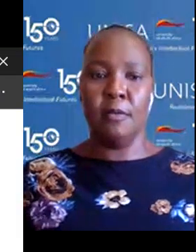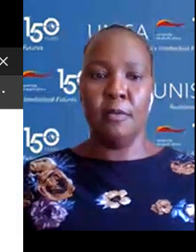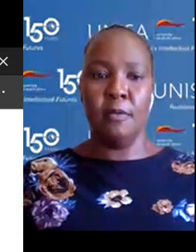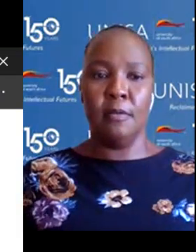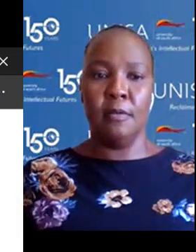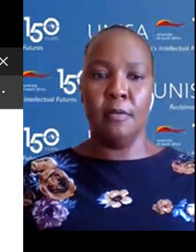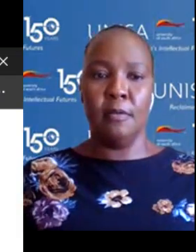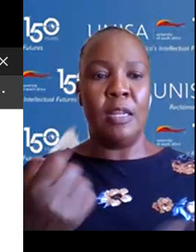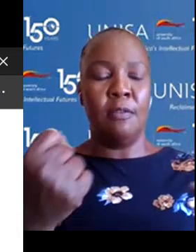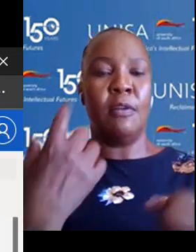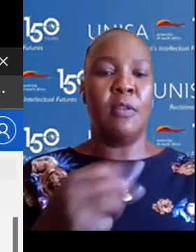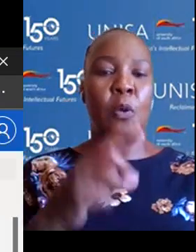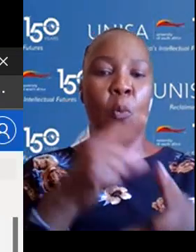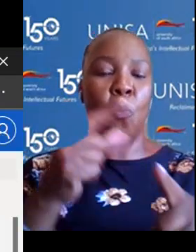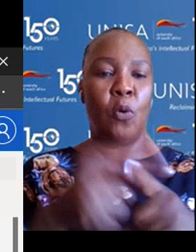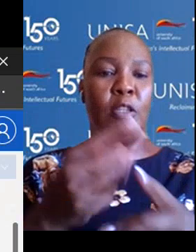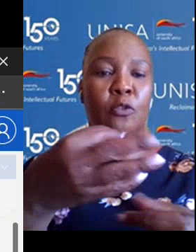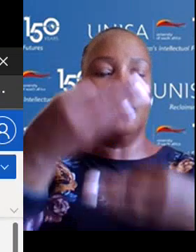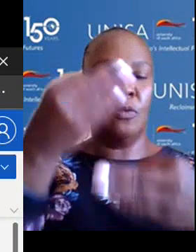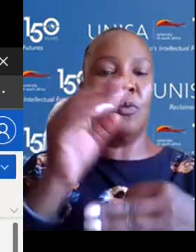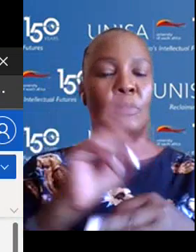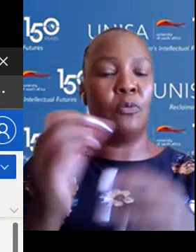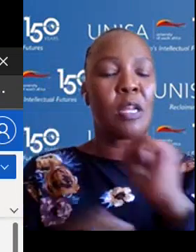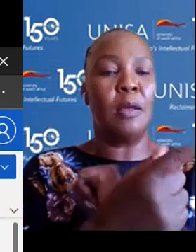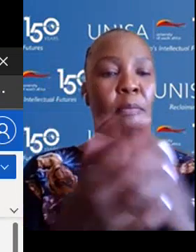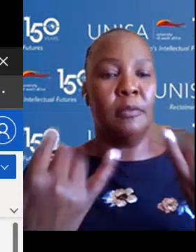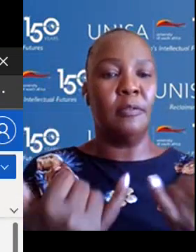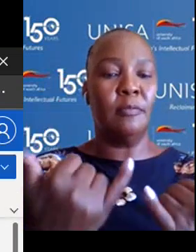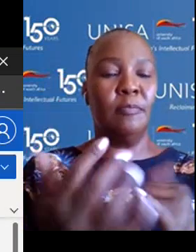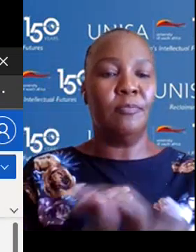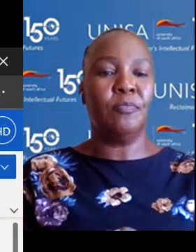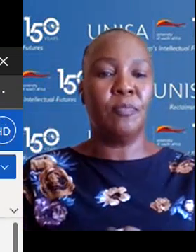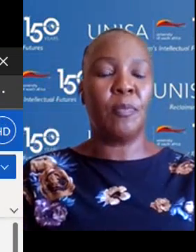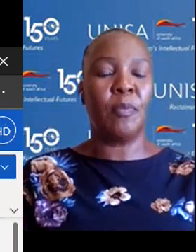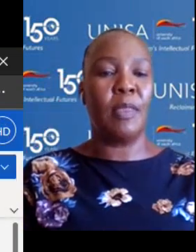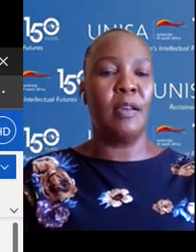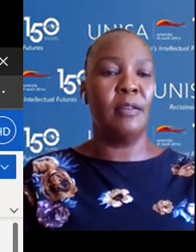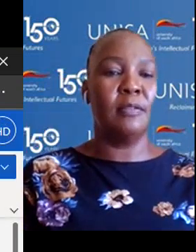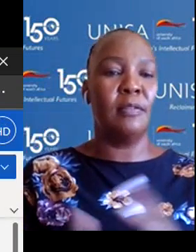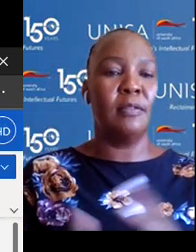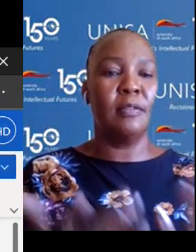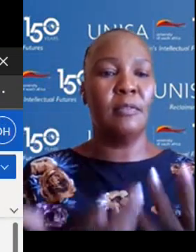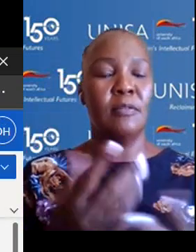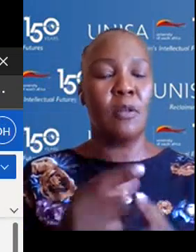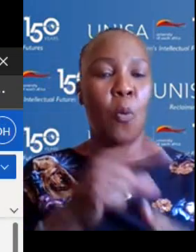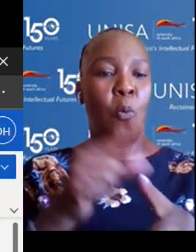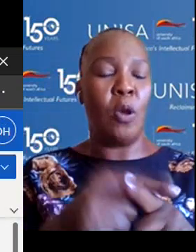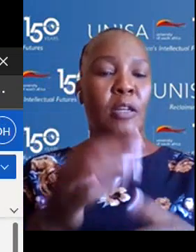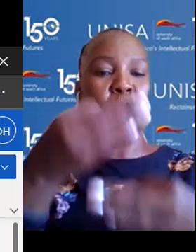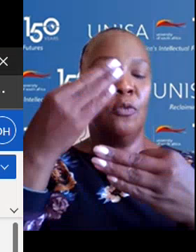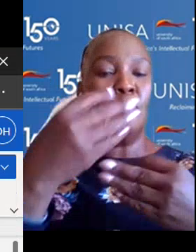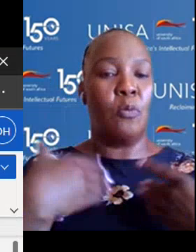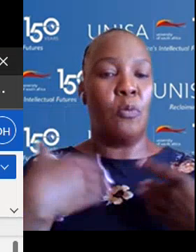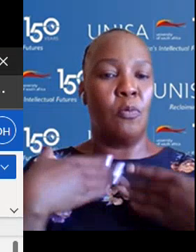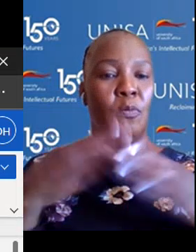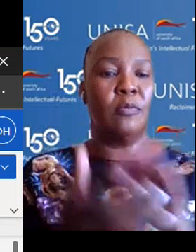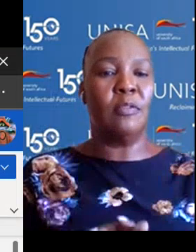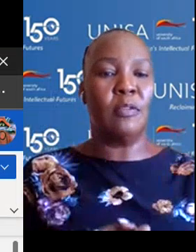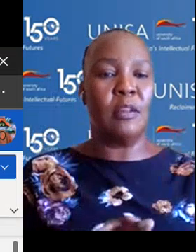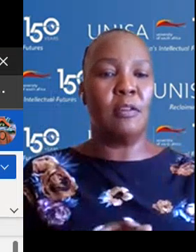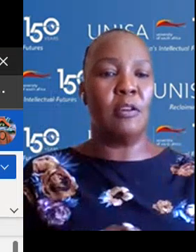Now what's going to happen is, apart that my kids are trying to kill each other, the Word document will open. So I'm not going to really do